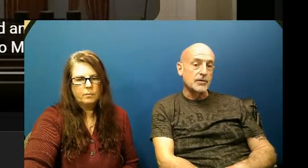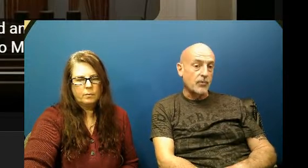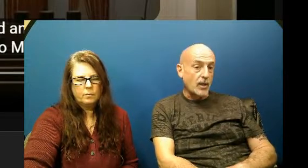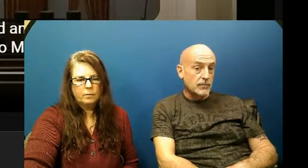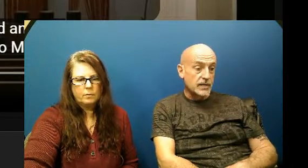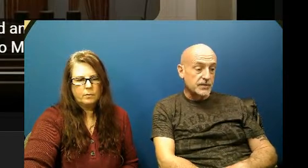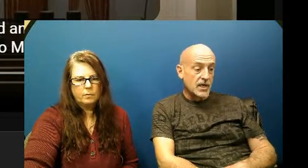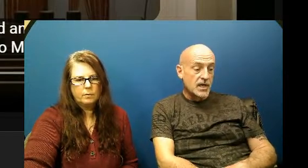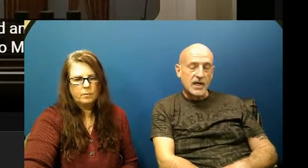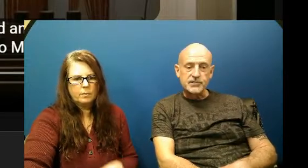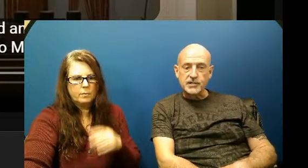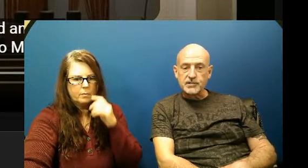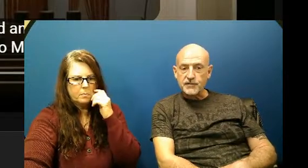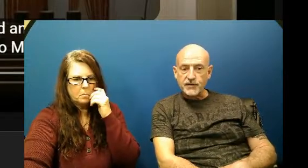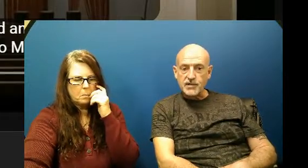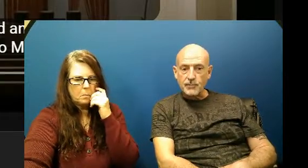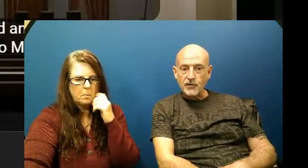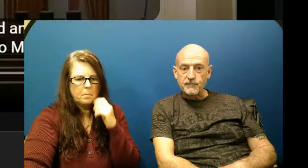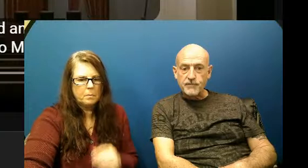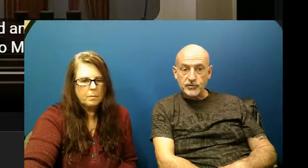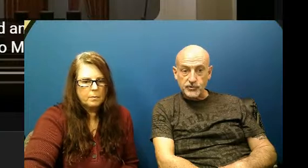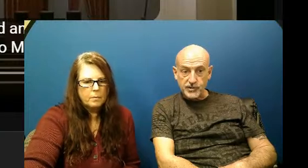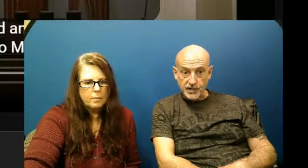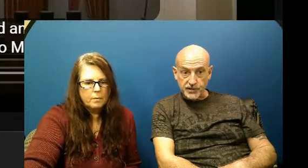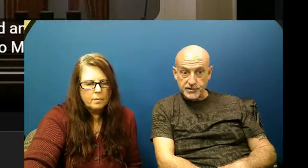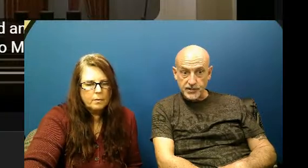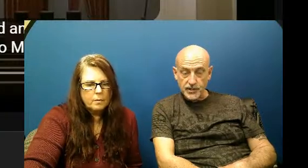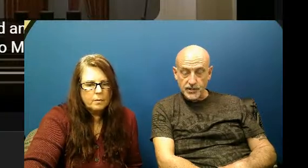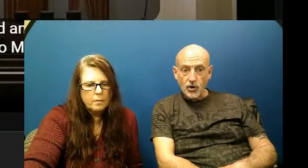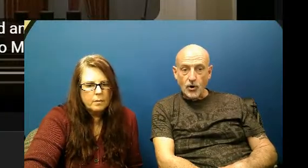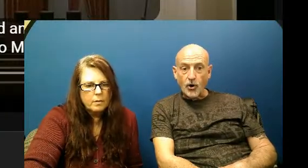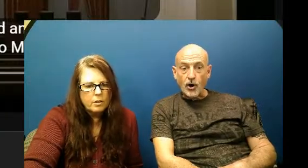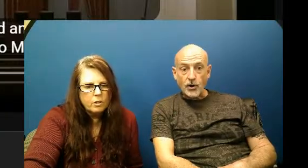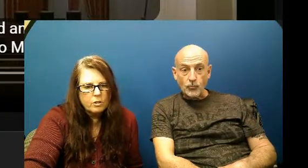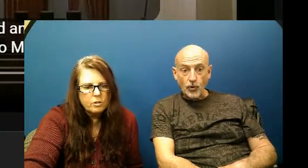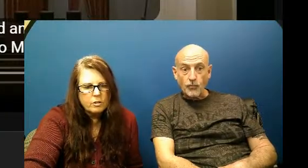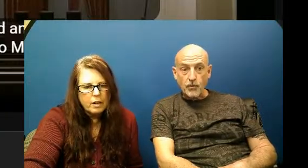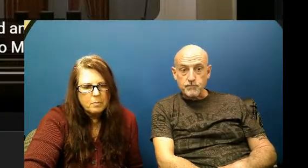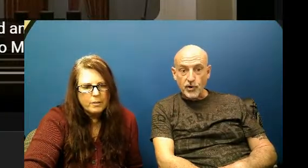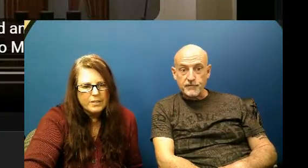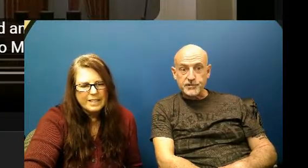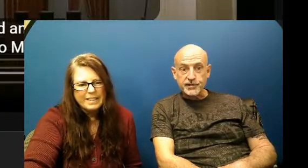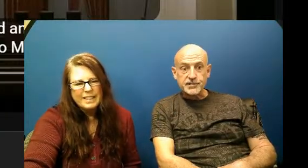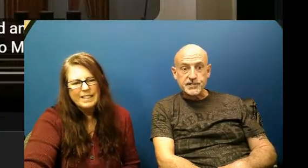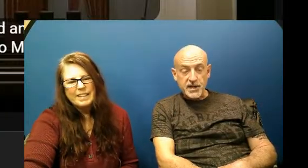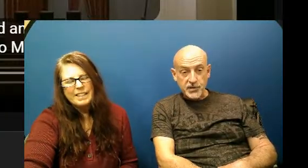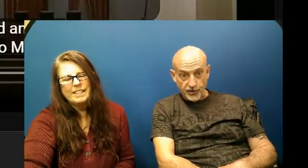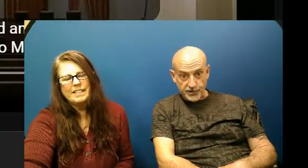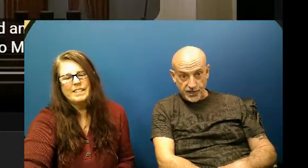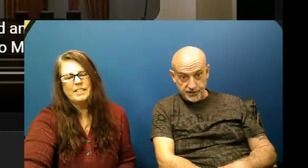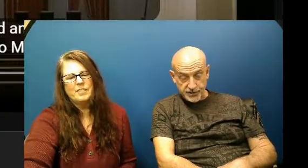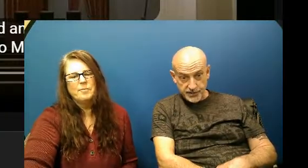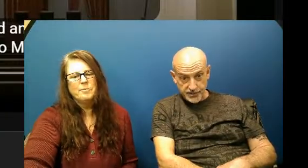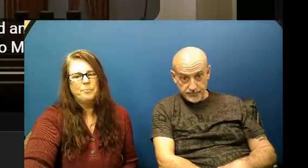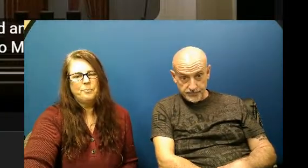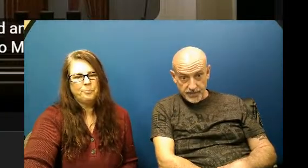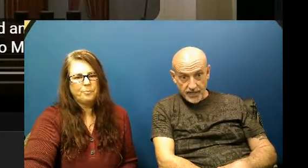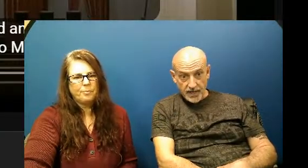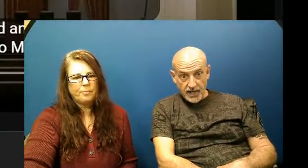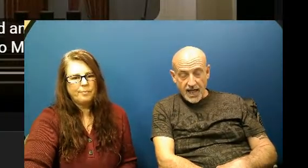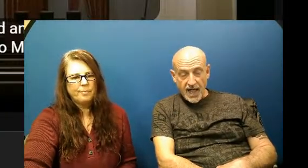court. The problem is a significant number of federal judges were previously state court